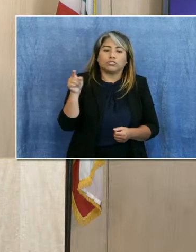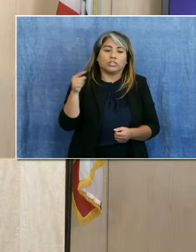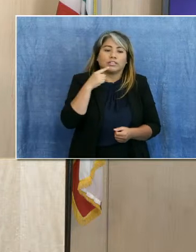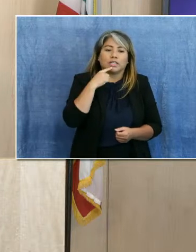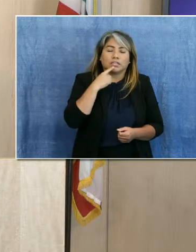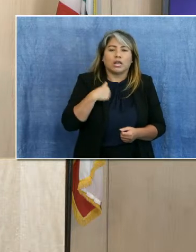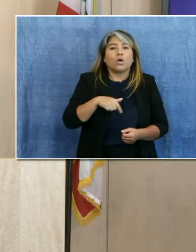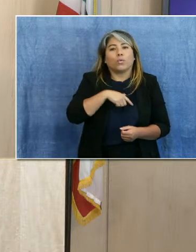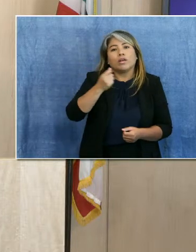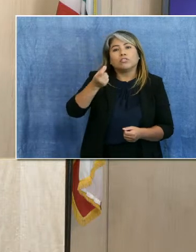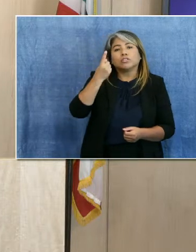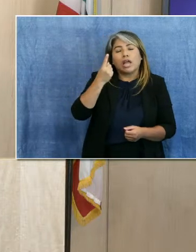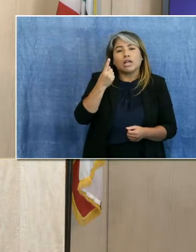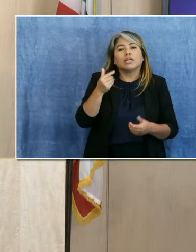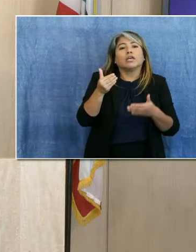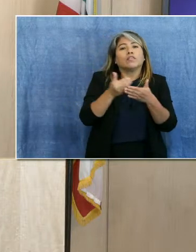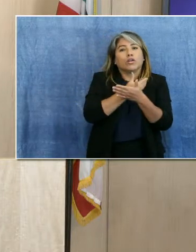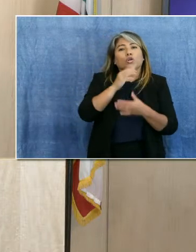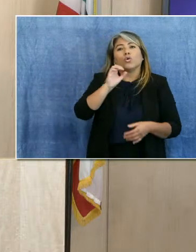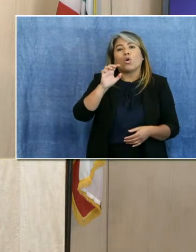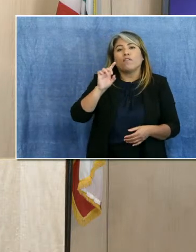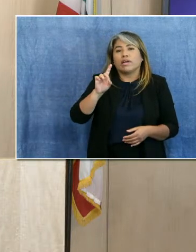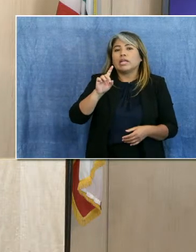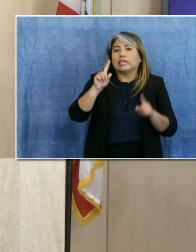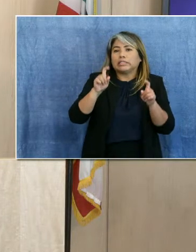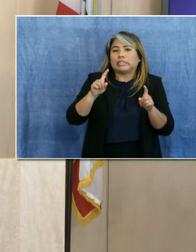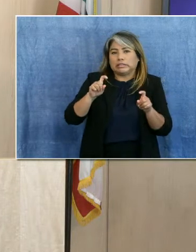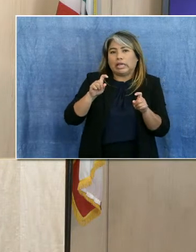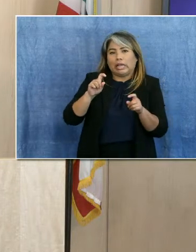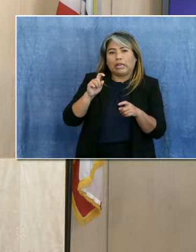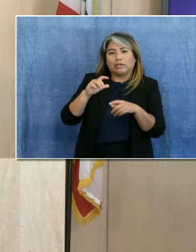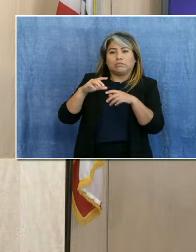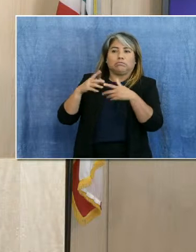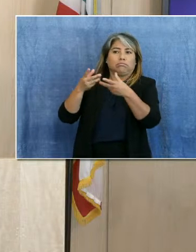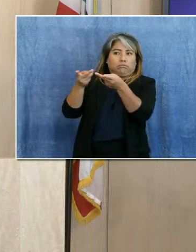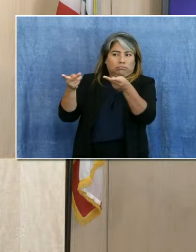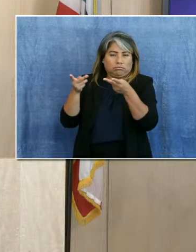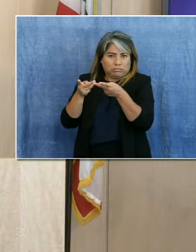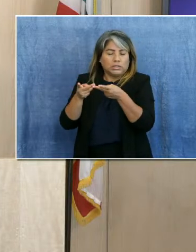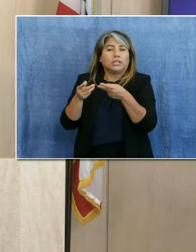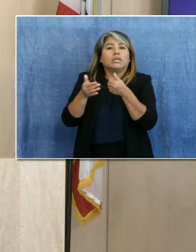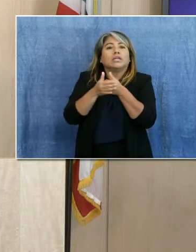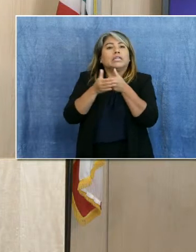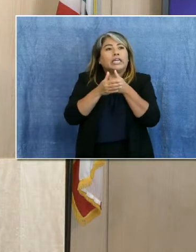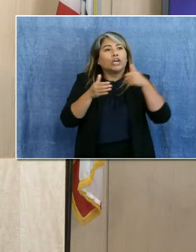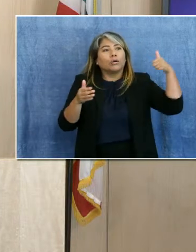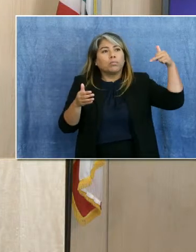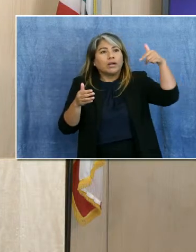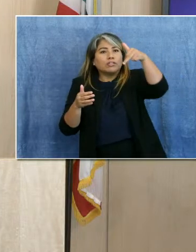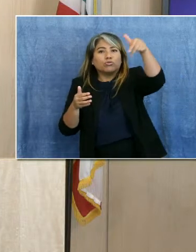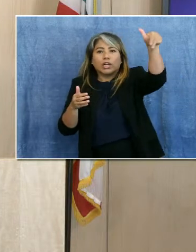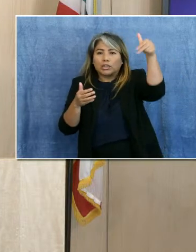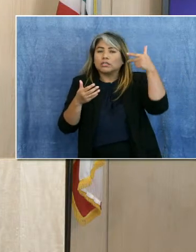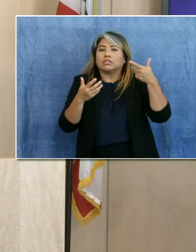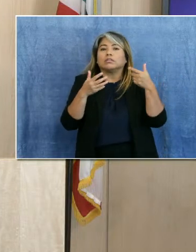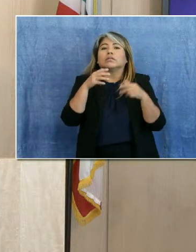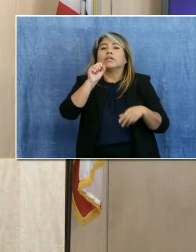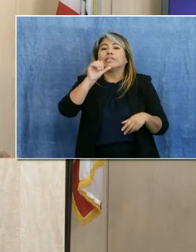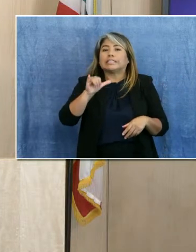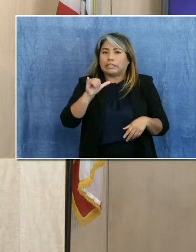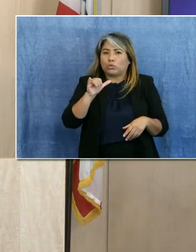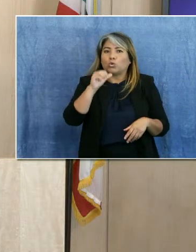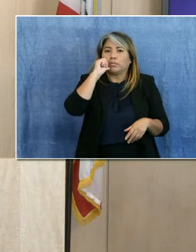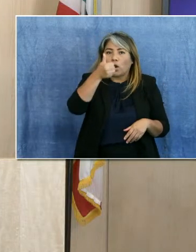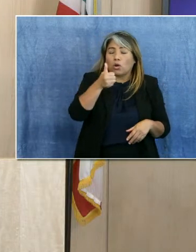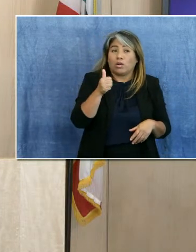says, we understand a new COVID testing station is opening near the pedestrian crossing in San Ysidro tomorrow. Is that